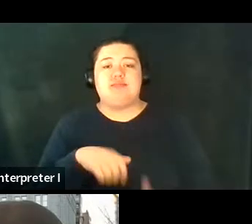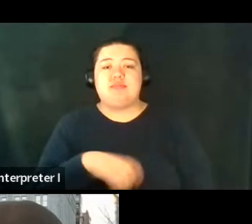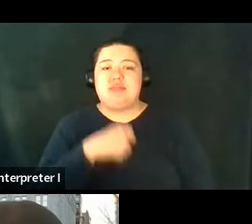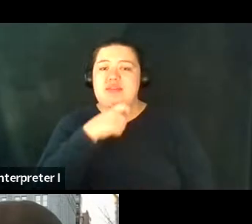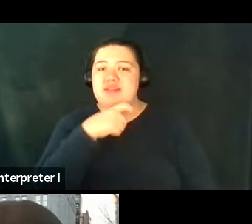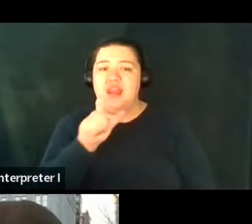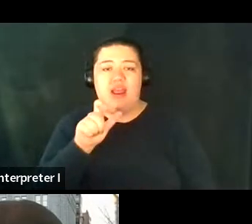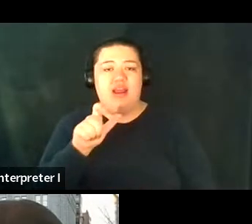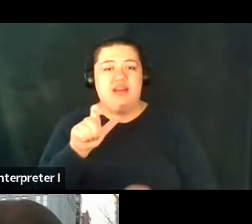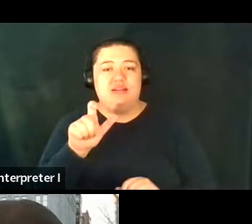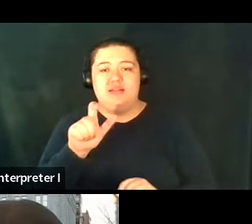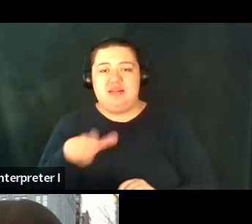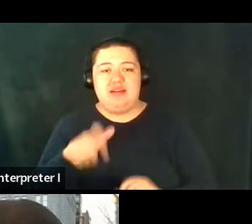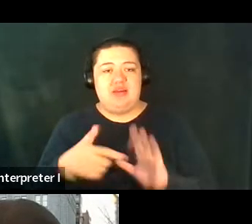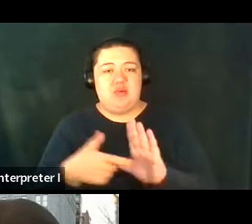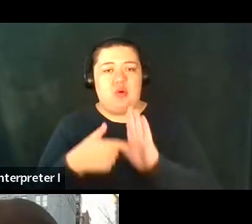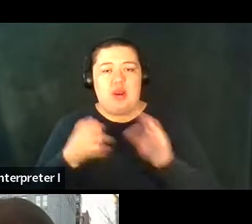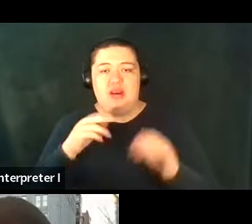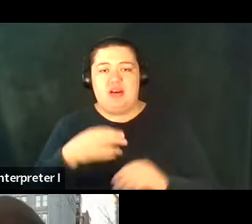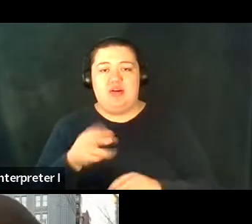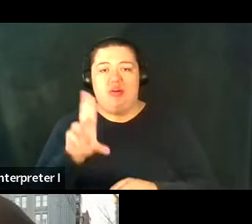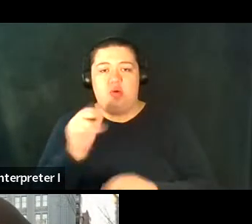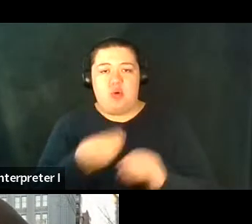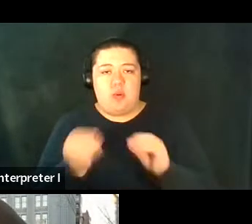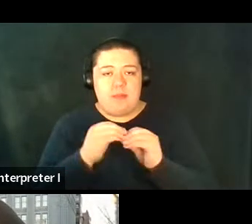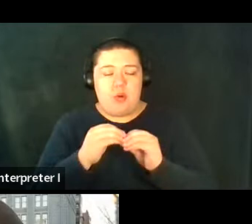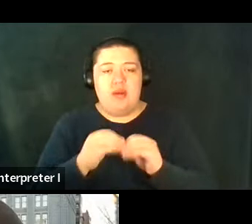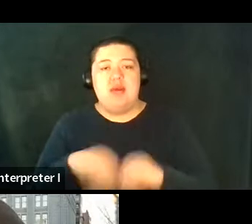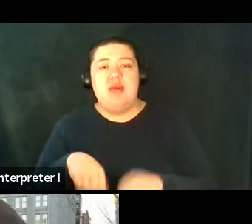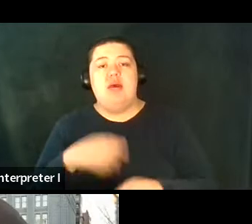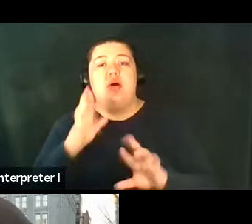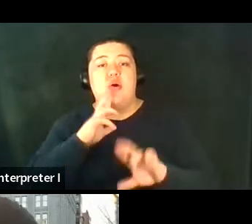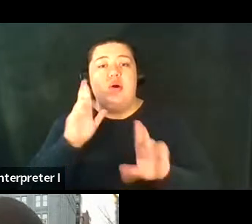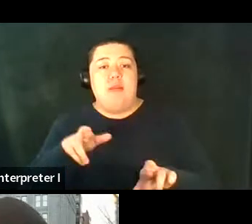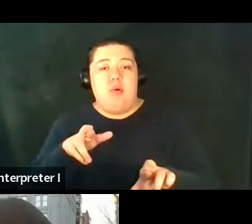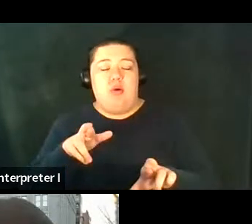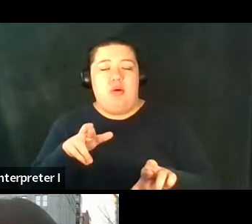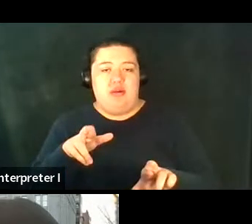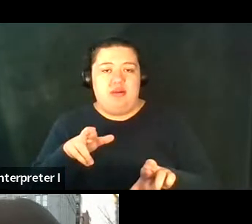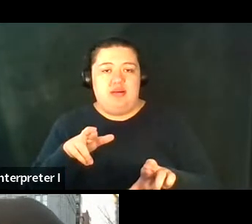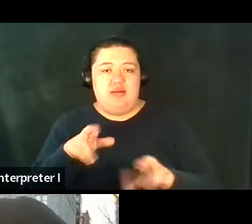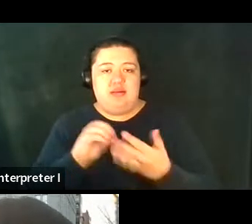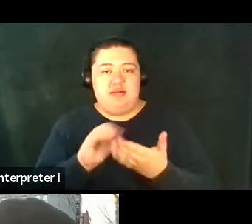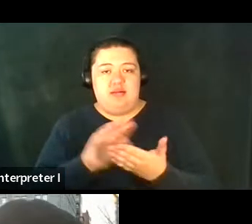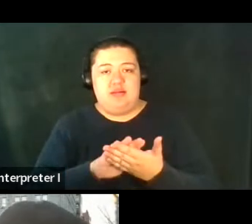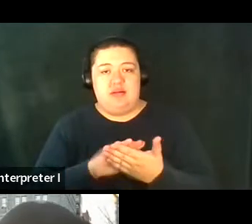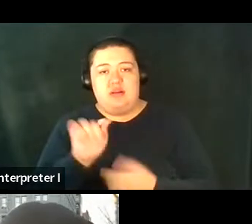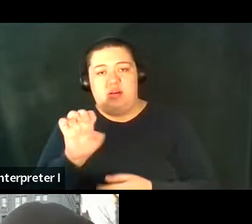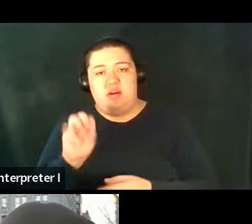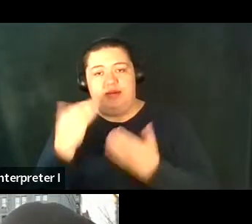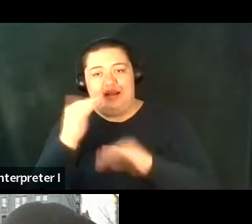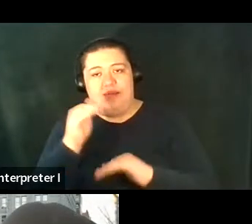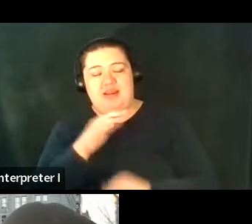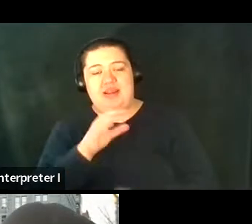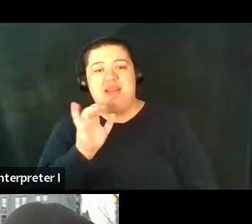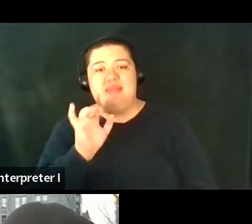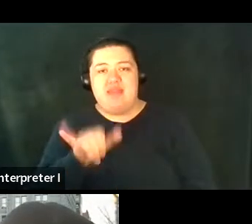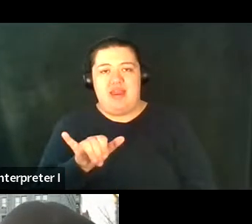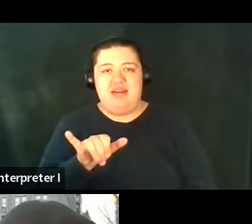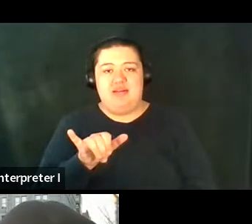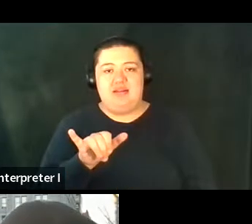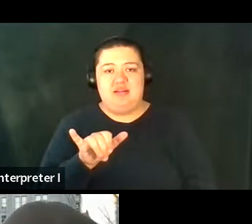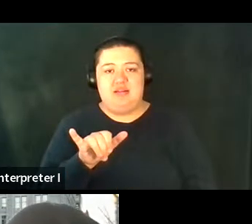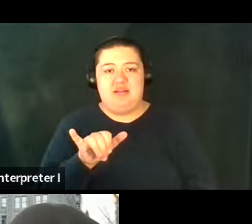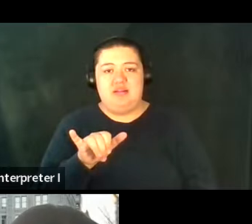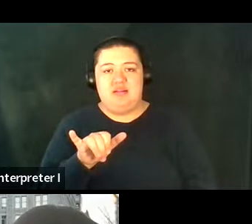longer required. Also, the committee report cites a term limits, and that was